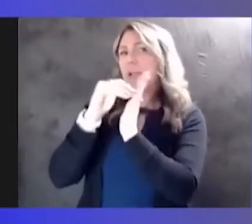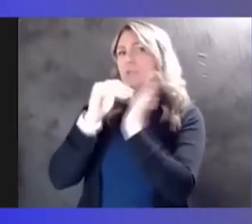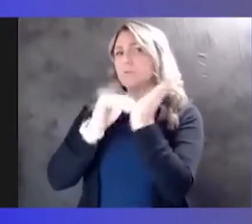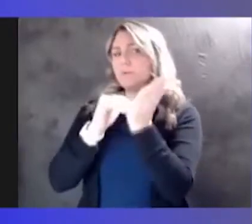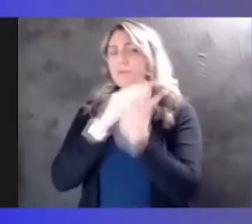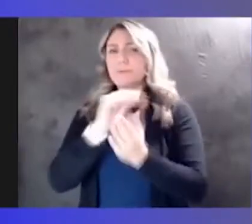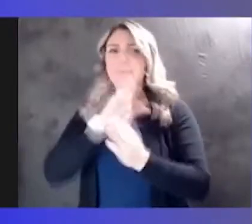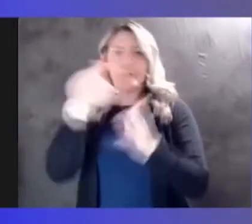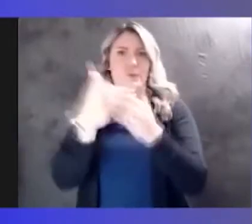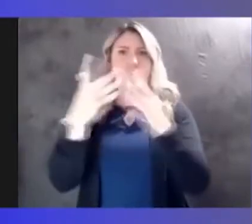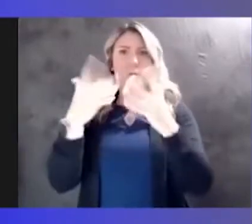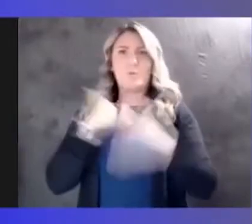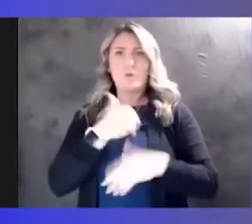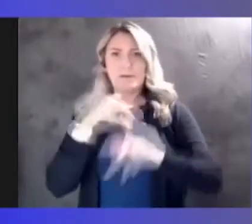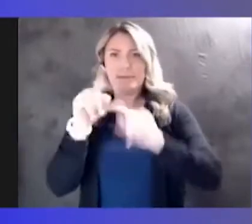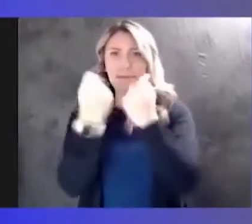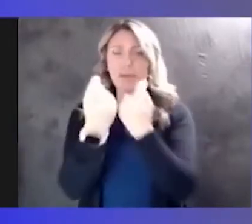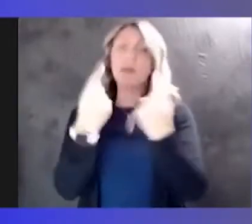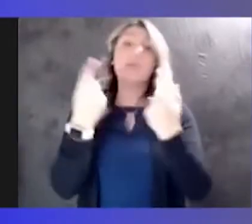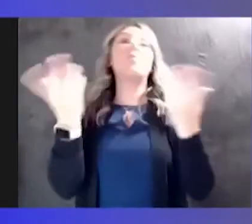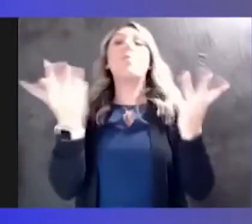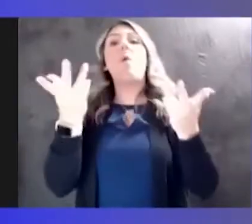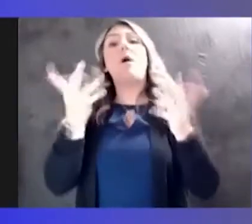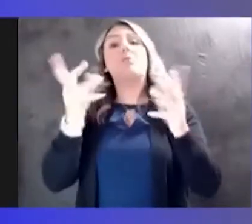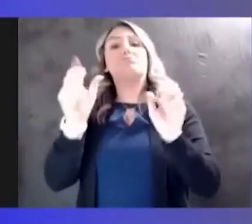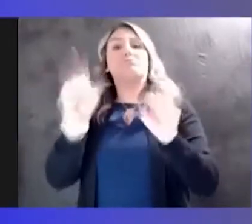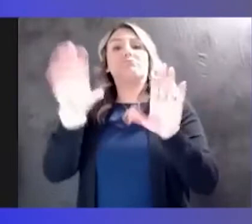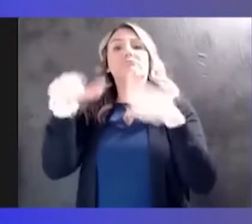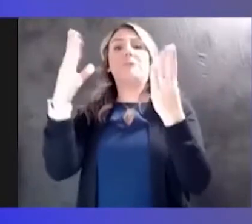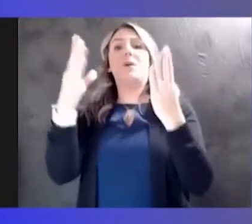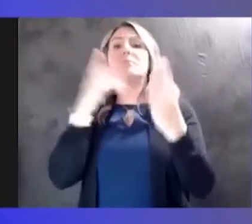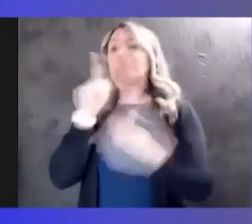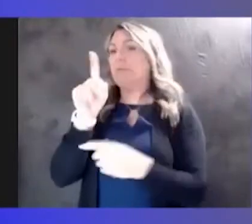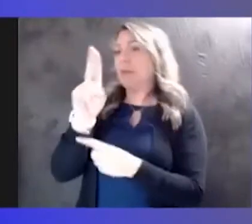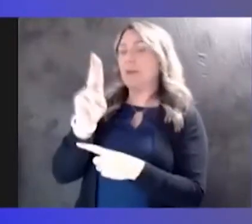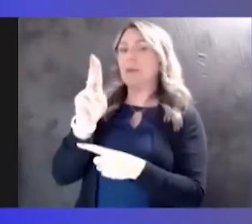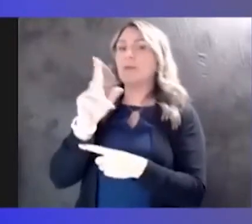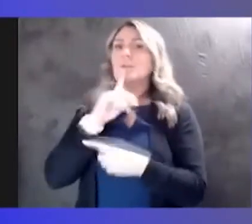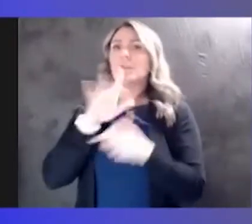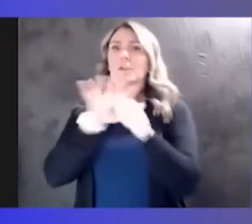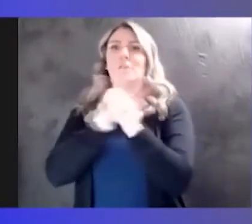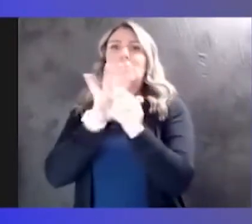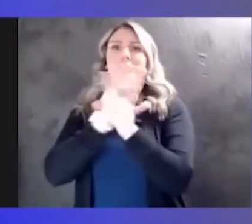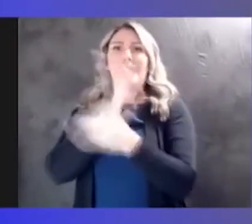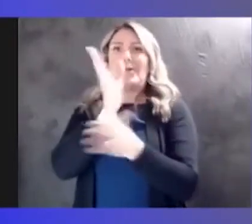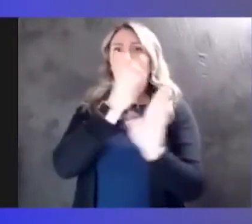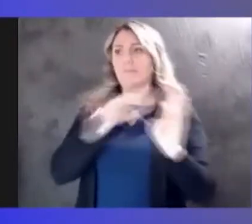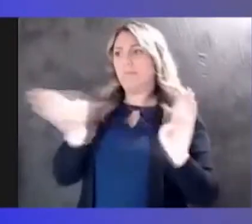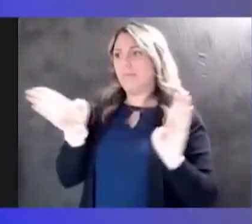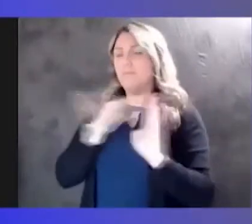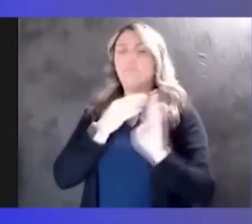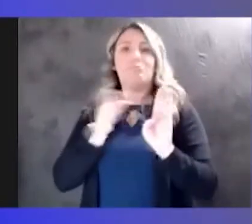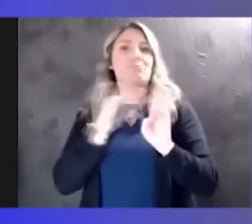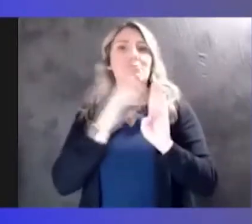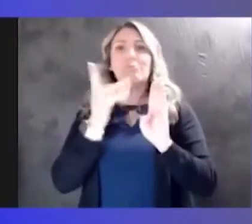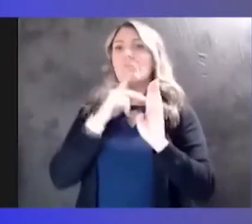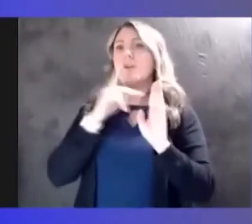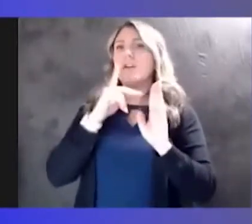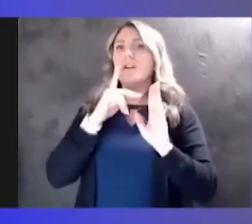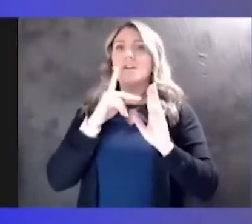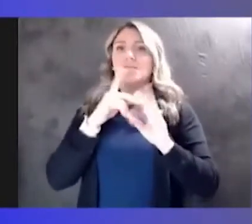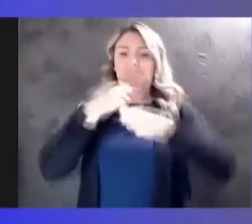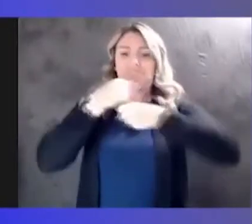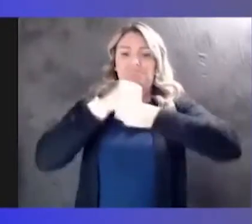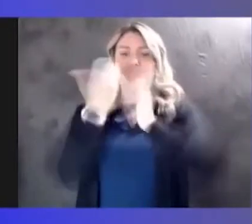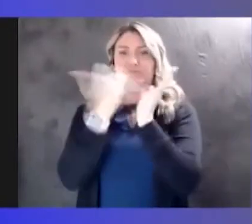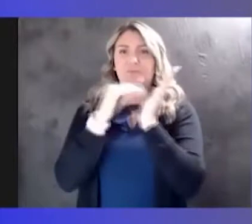And what we're able to offer at KU is sort of the full spectrum of reconstructive plastic surgery